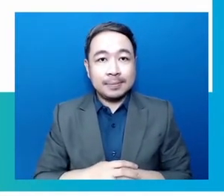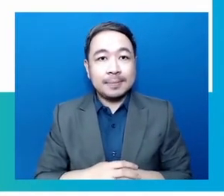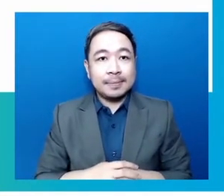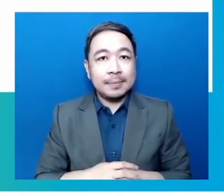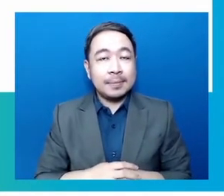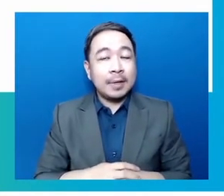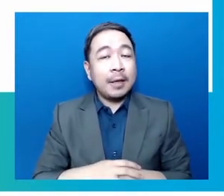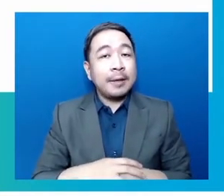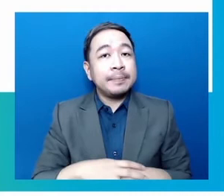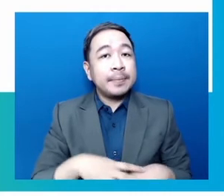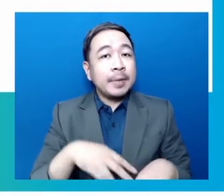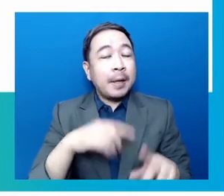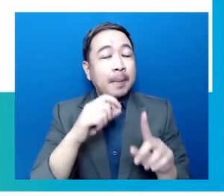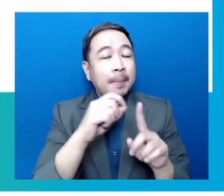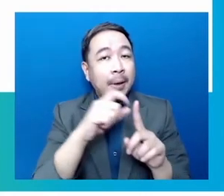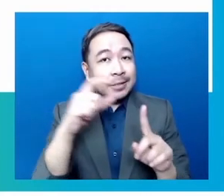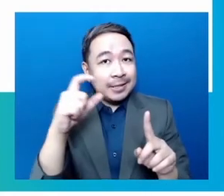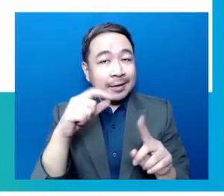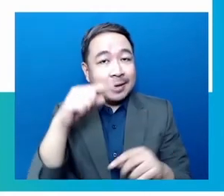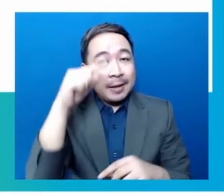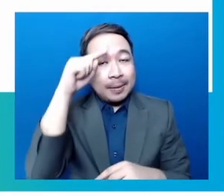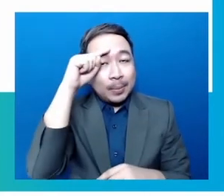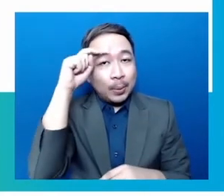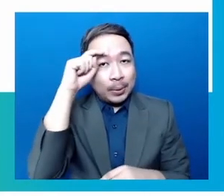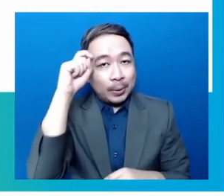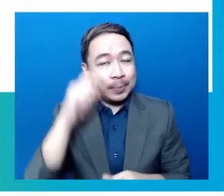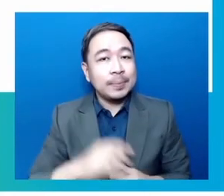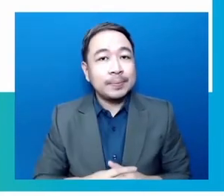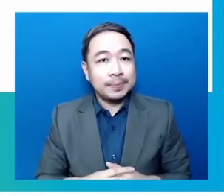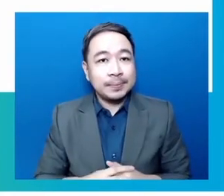Pakistan, and Mongolia. Next slide, please.